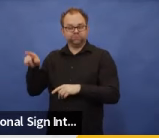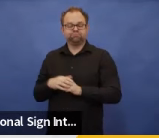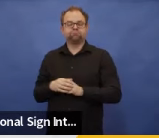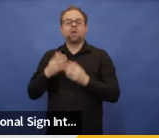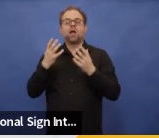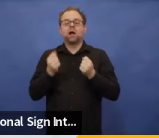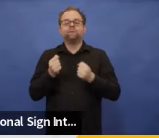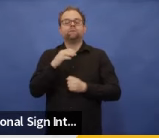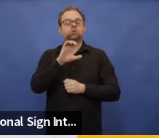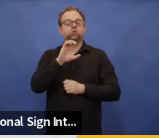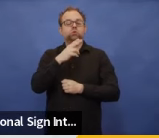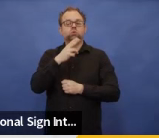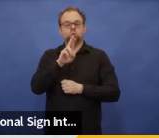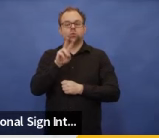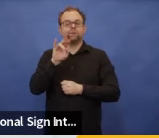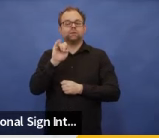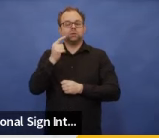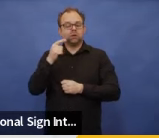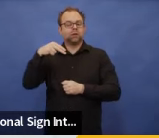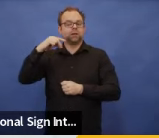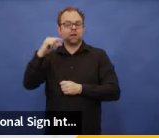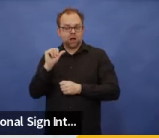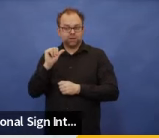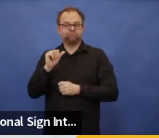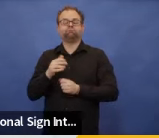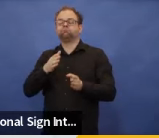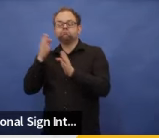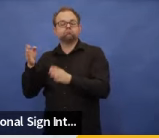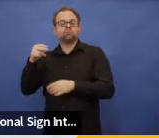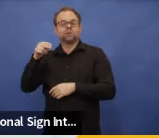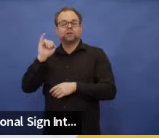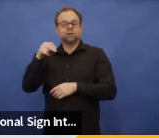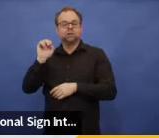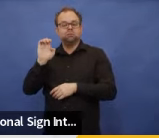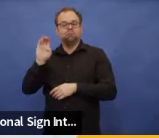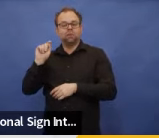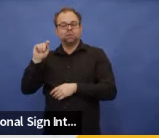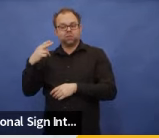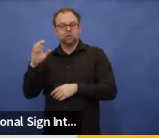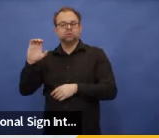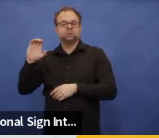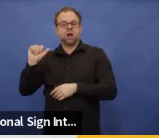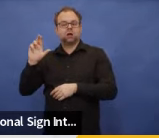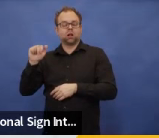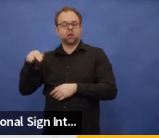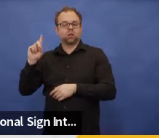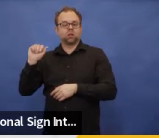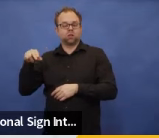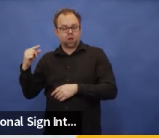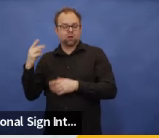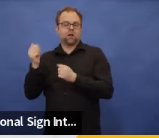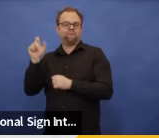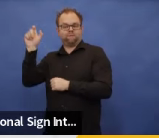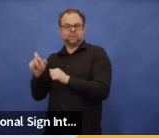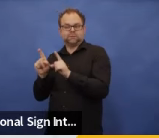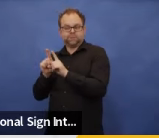Followed by Rafael Guerreiro Osório, a researcher and coordinator at Ipea,